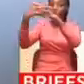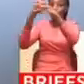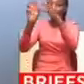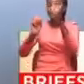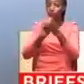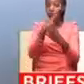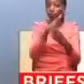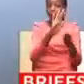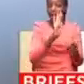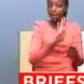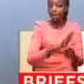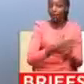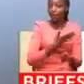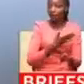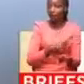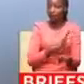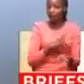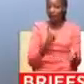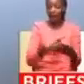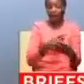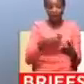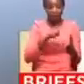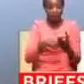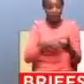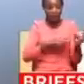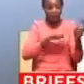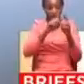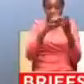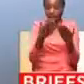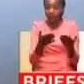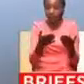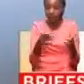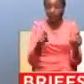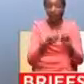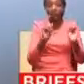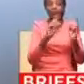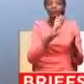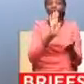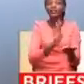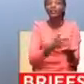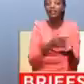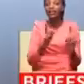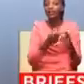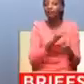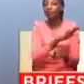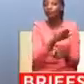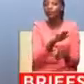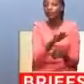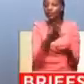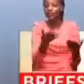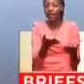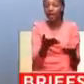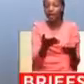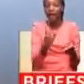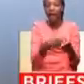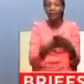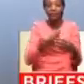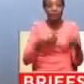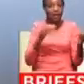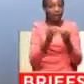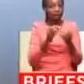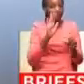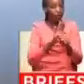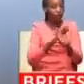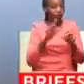music and began touring, you know, in different states. And that's how I was able to meet a lot of the, you